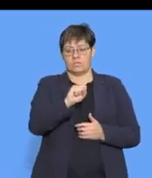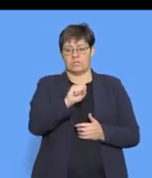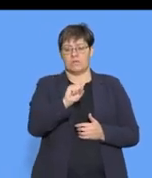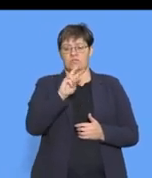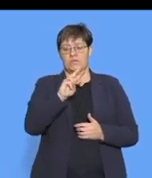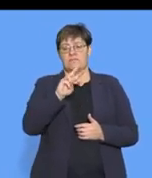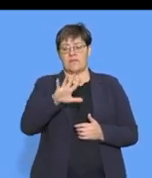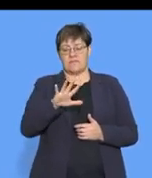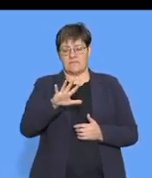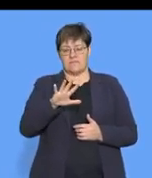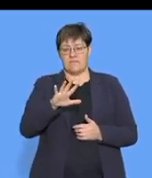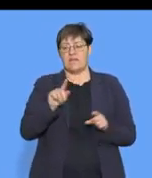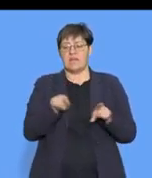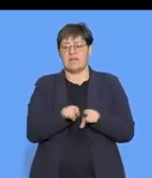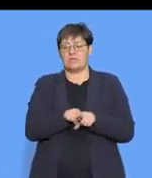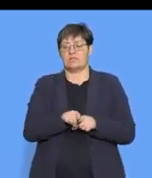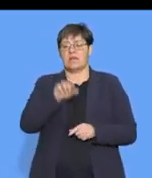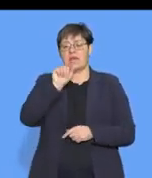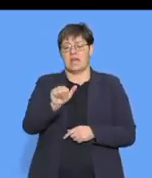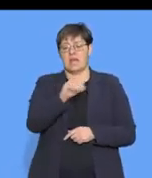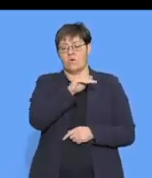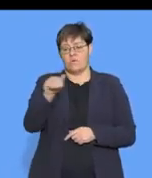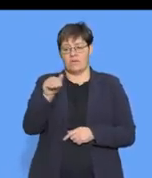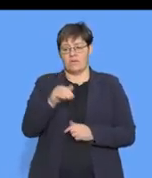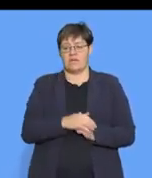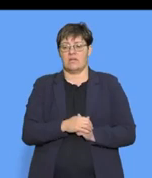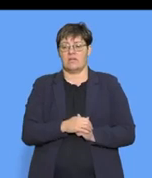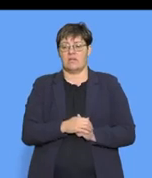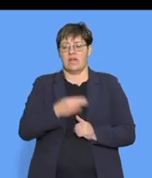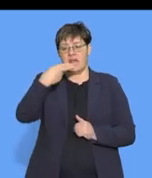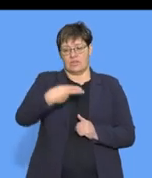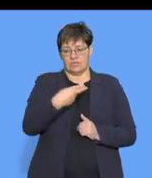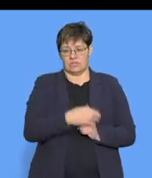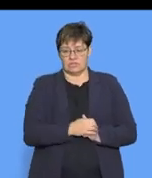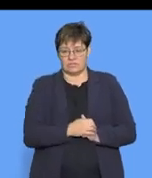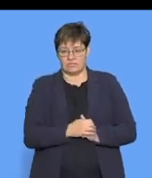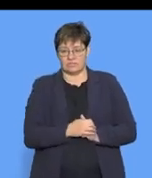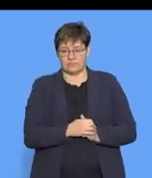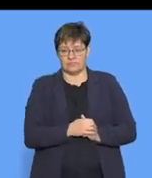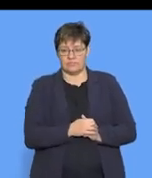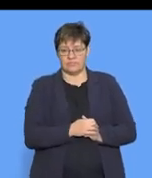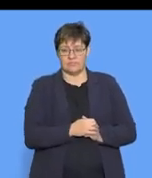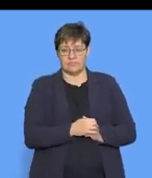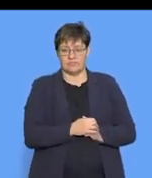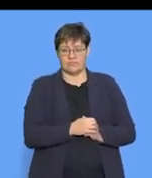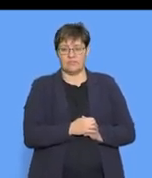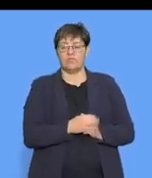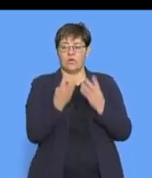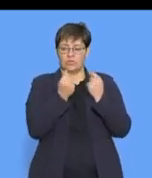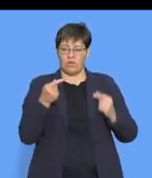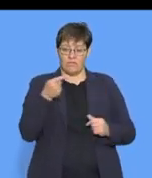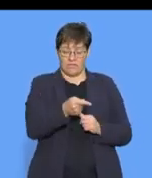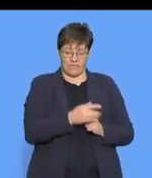of 25 is equal to A over H to begin solving that